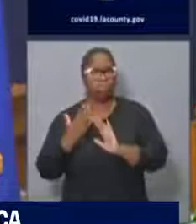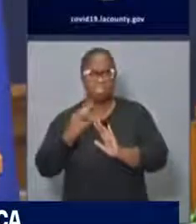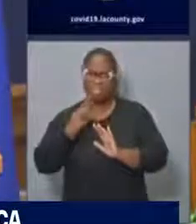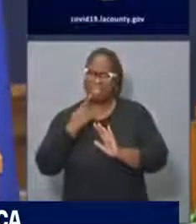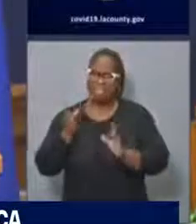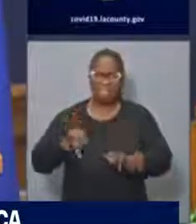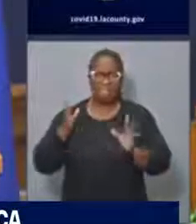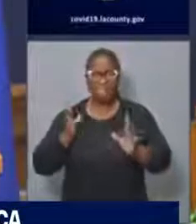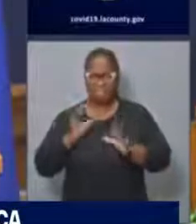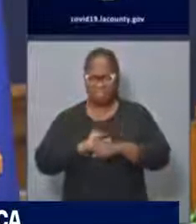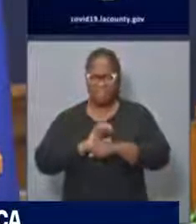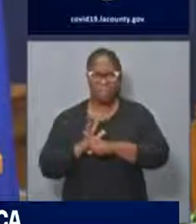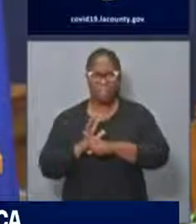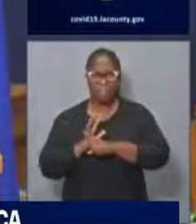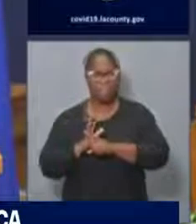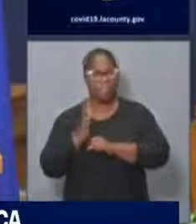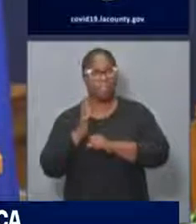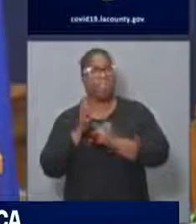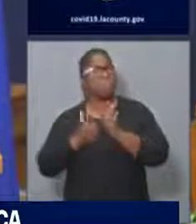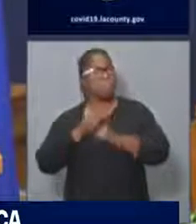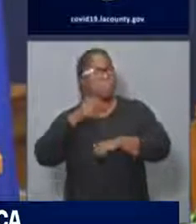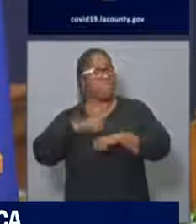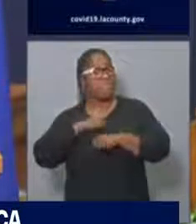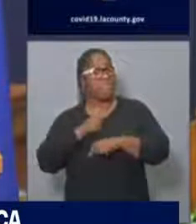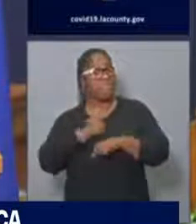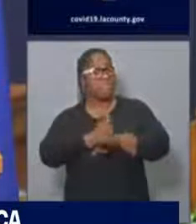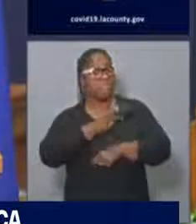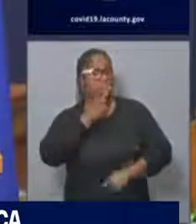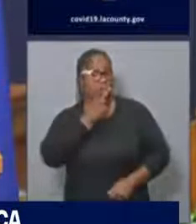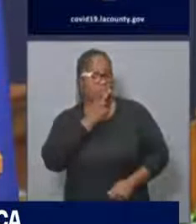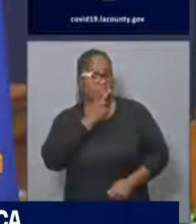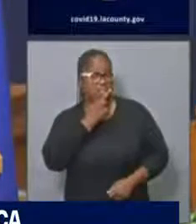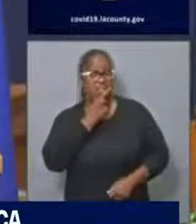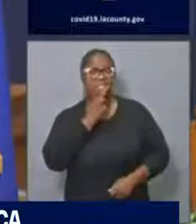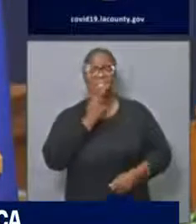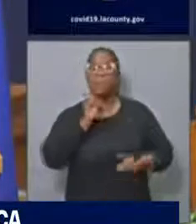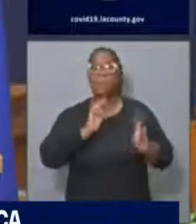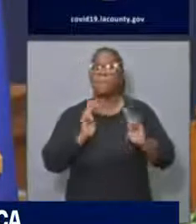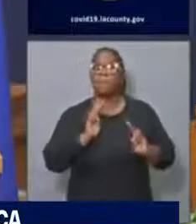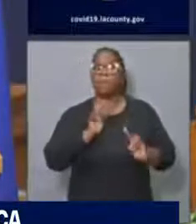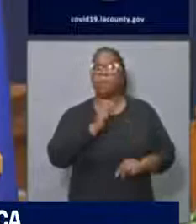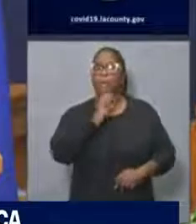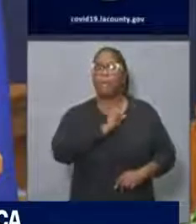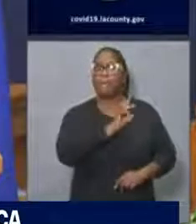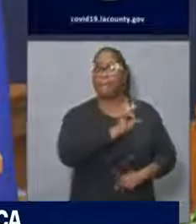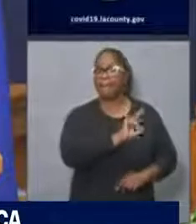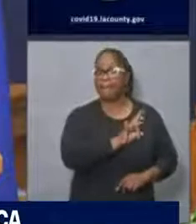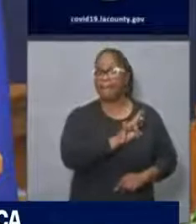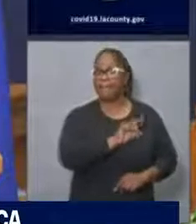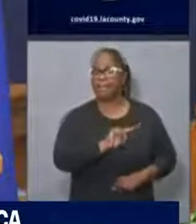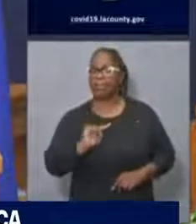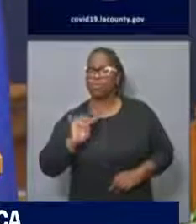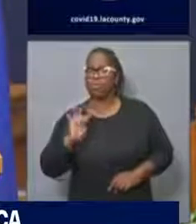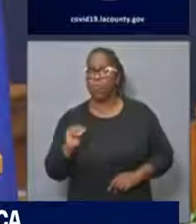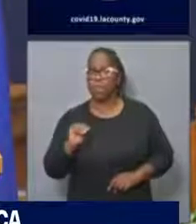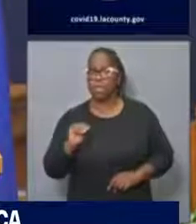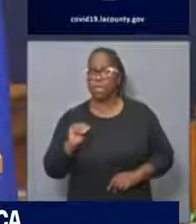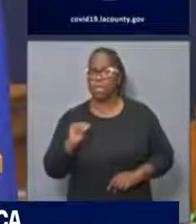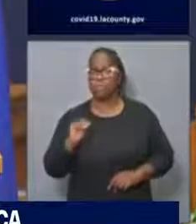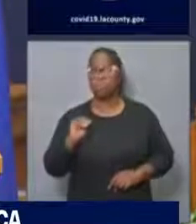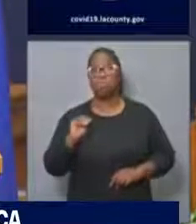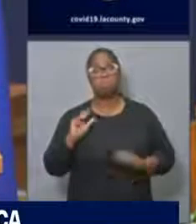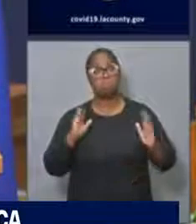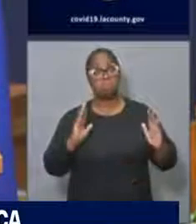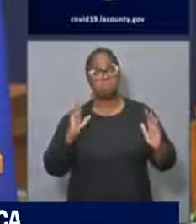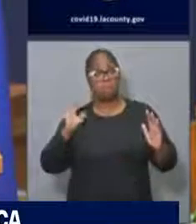part of the risk. People ages 18 to 40 made up 10% of the county's hospitalizations in April. Now